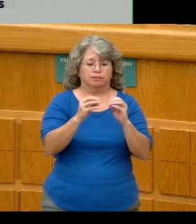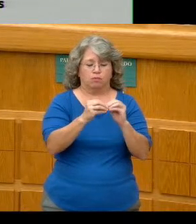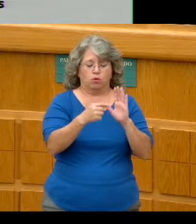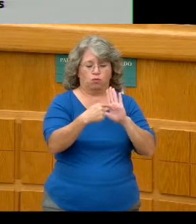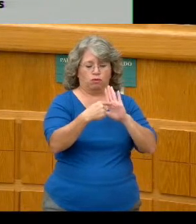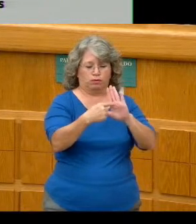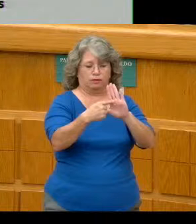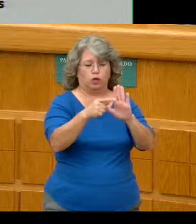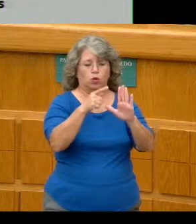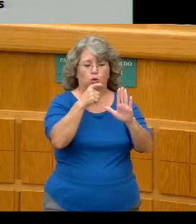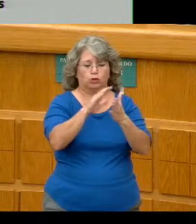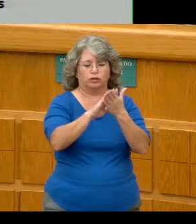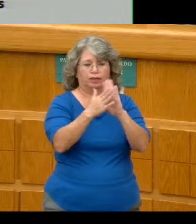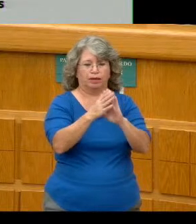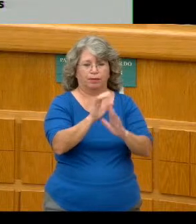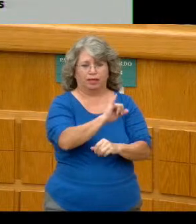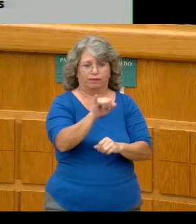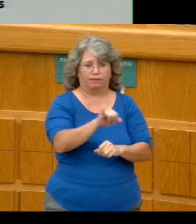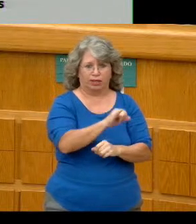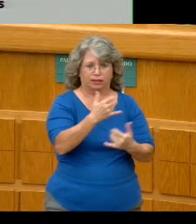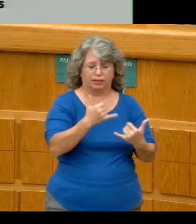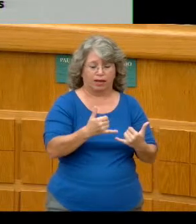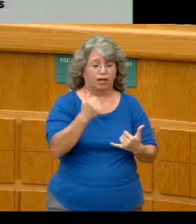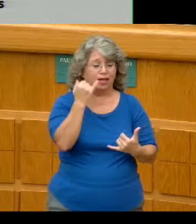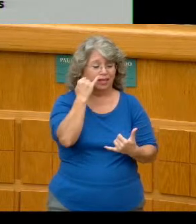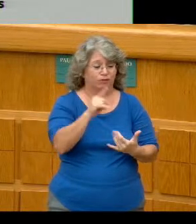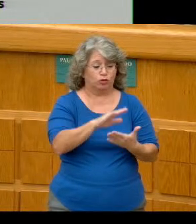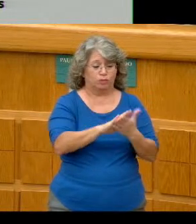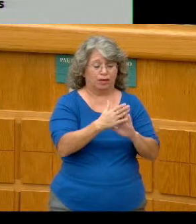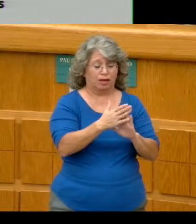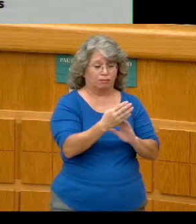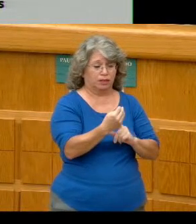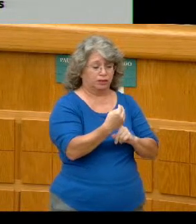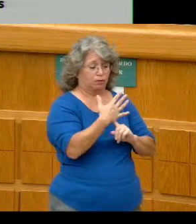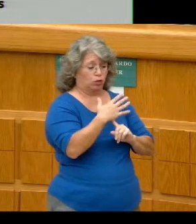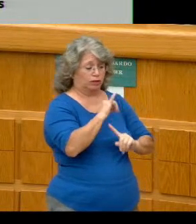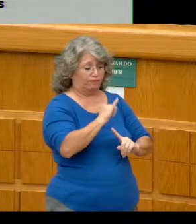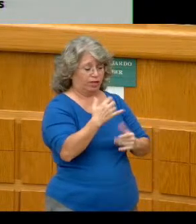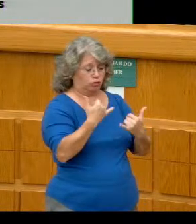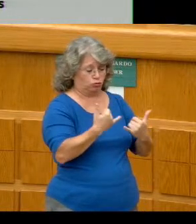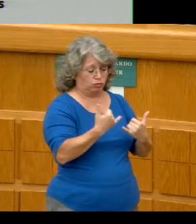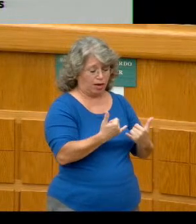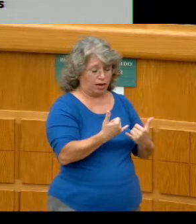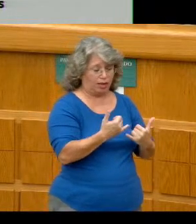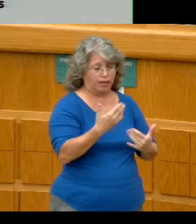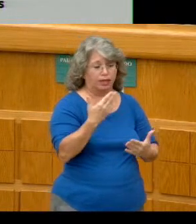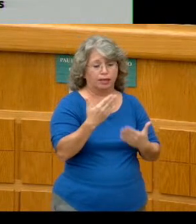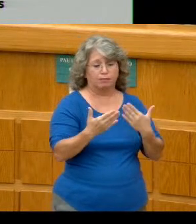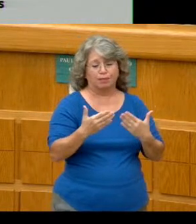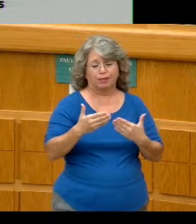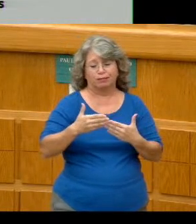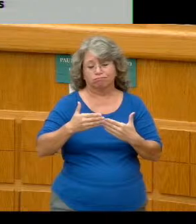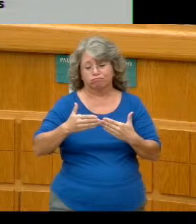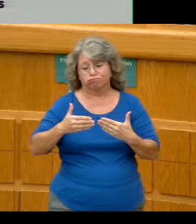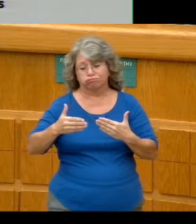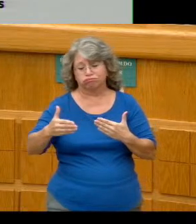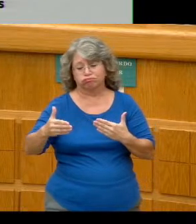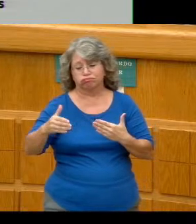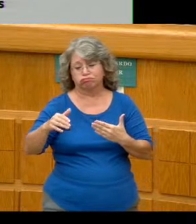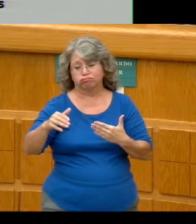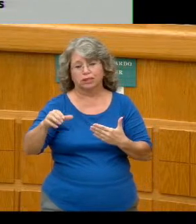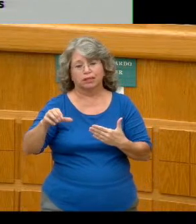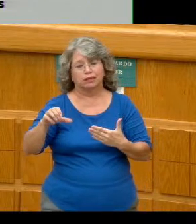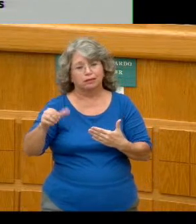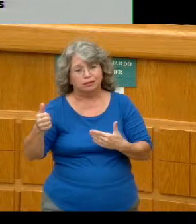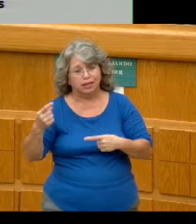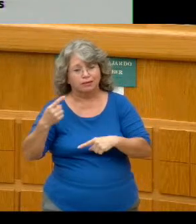And if you get infected today, you won't test positive most likely until 14 days from now, or maybe 10 days from now. It depends on how fast